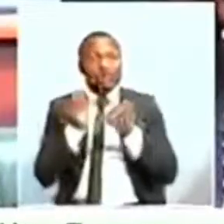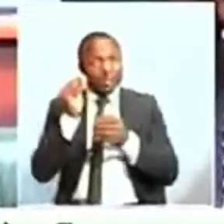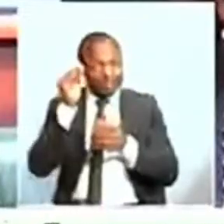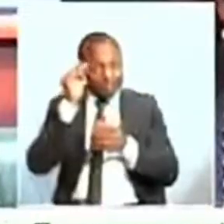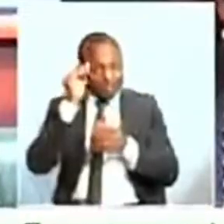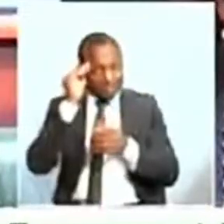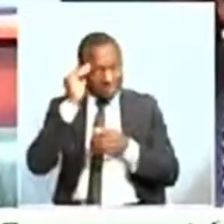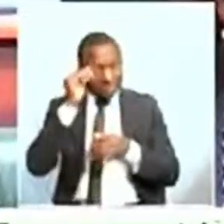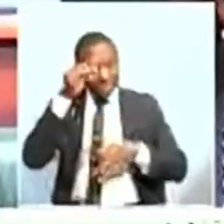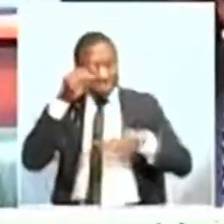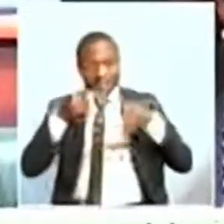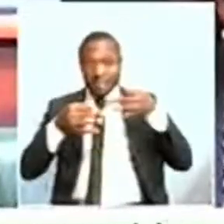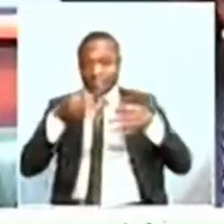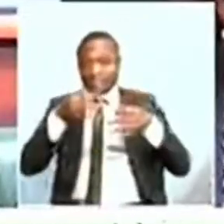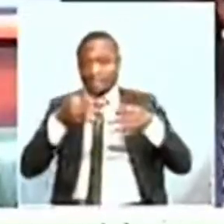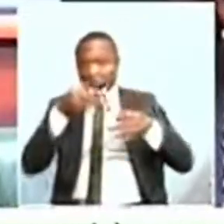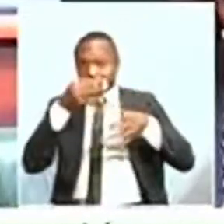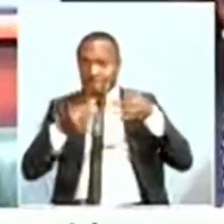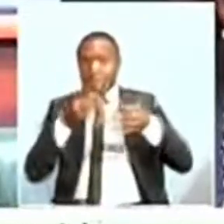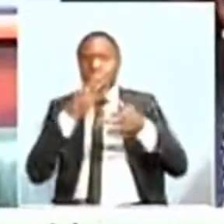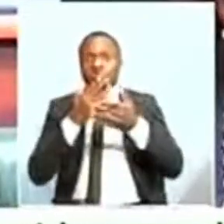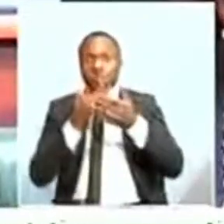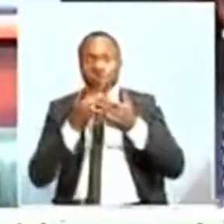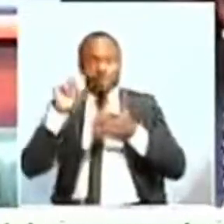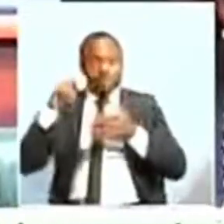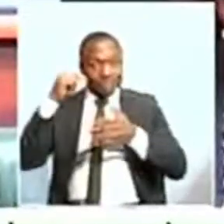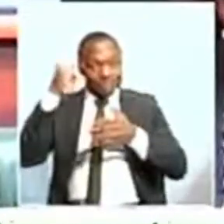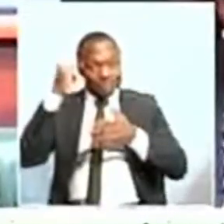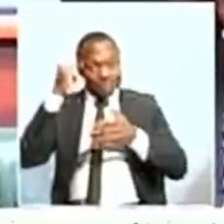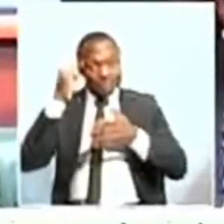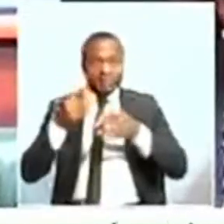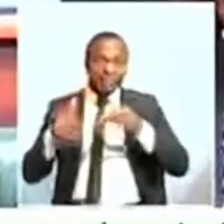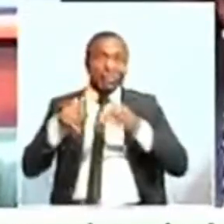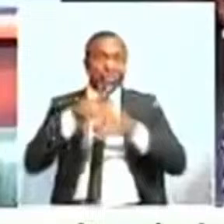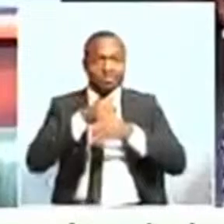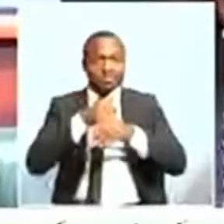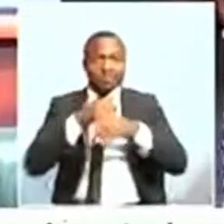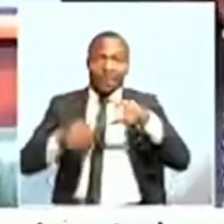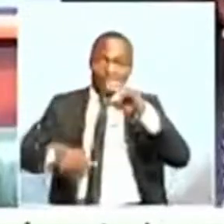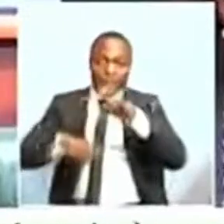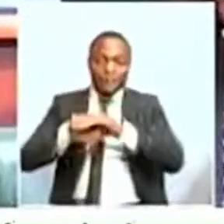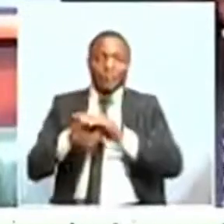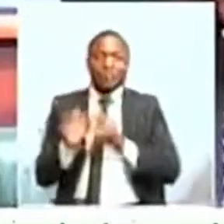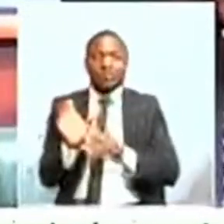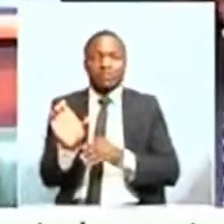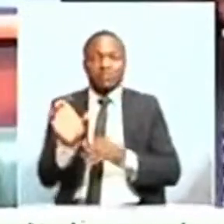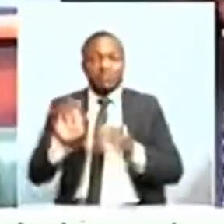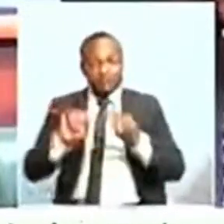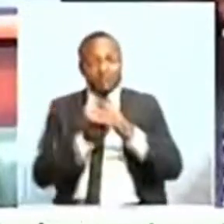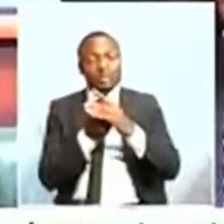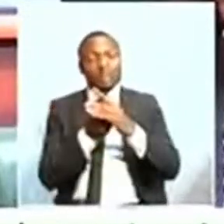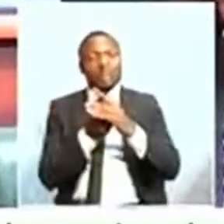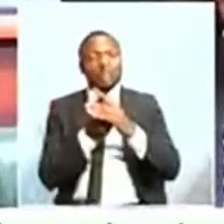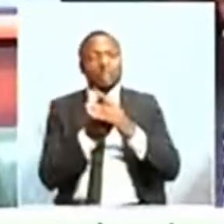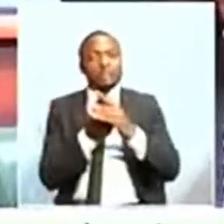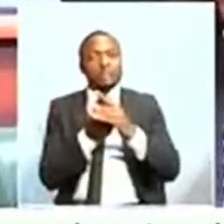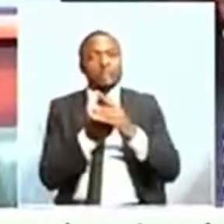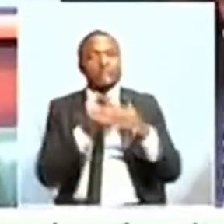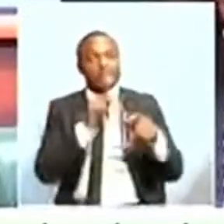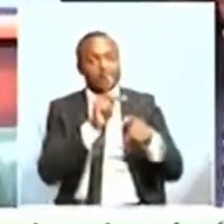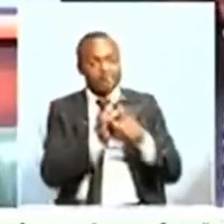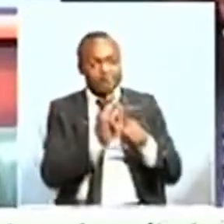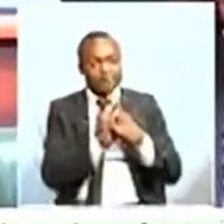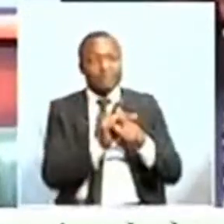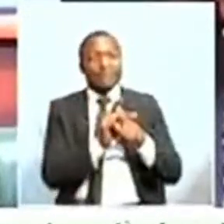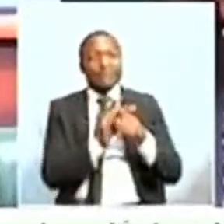out whether it would be prudent for government to involve the private sector to start harvesting water.